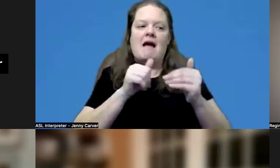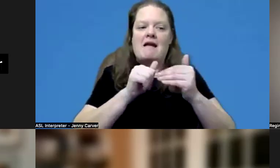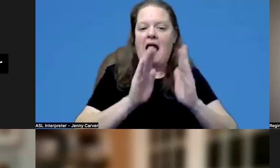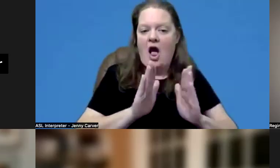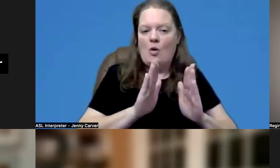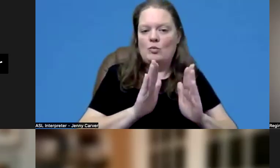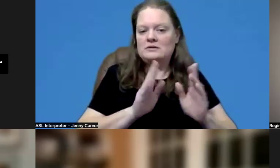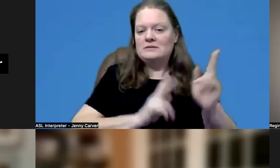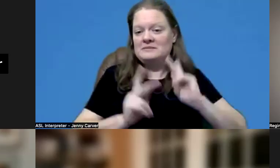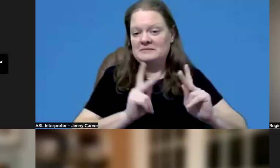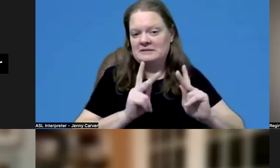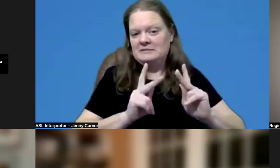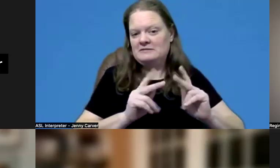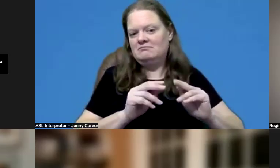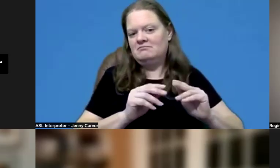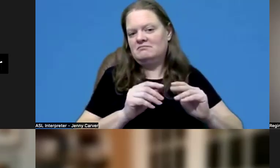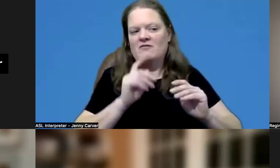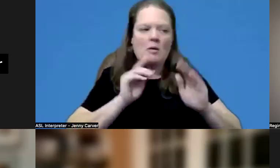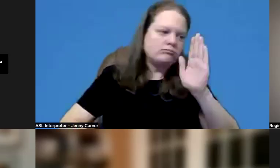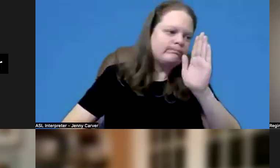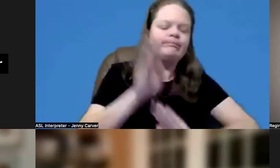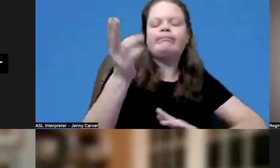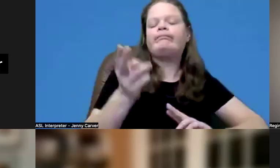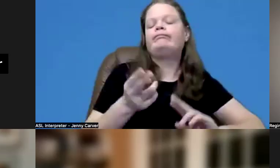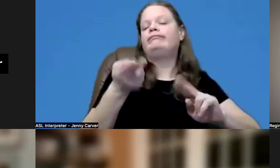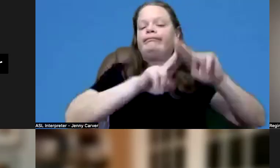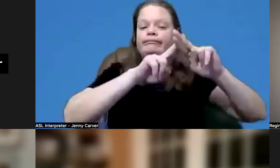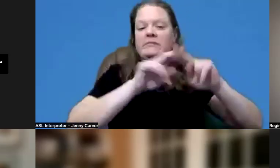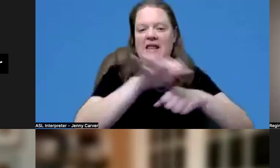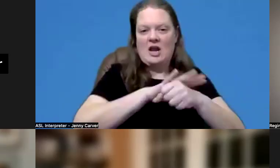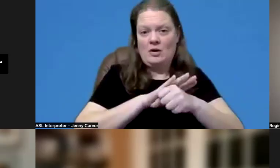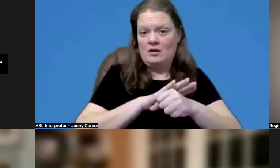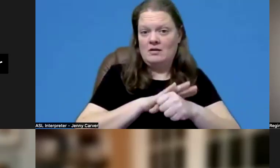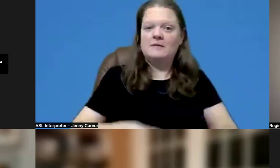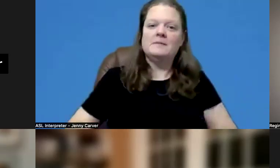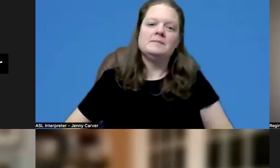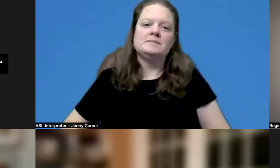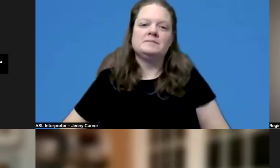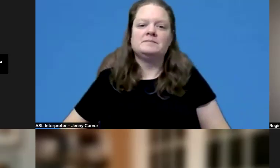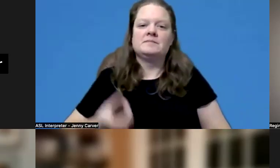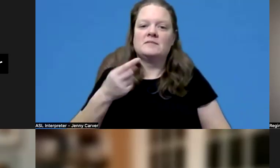number of unhoused people from skyrocketing is the gist of the question. Dr. Bazran?